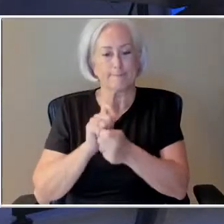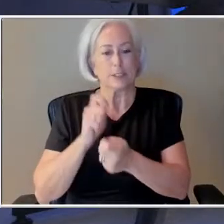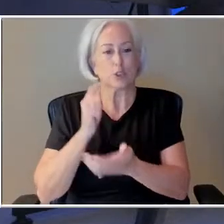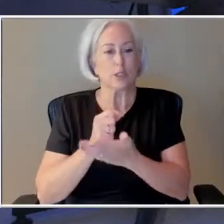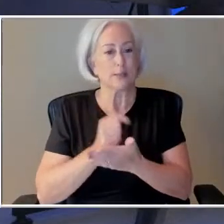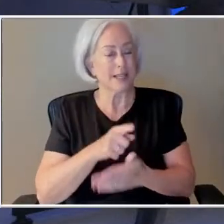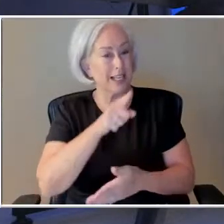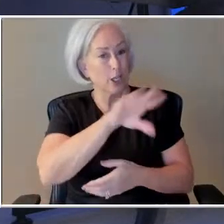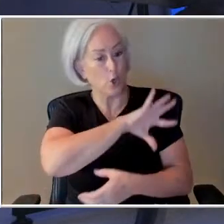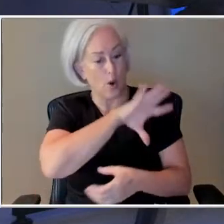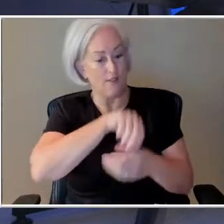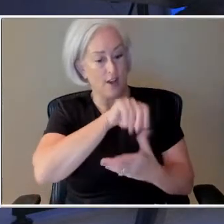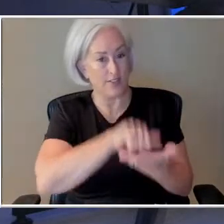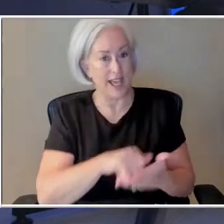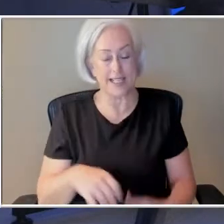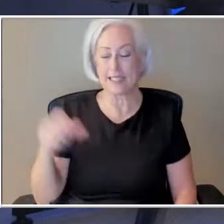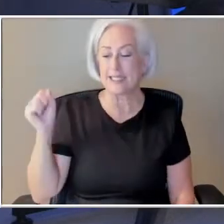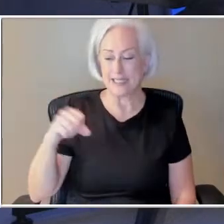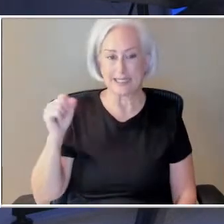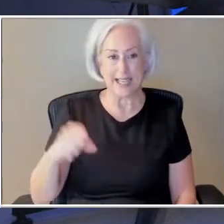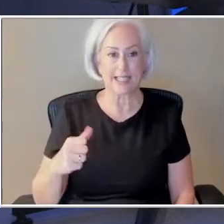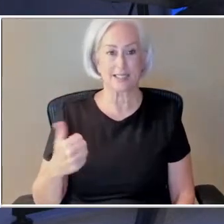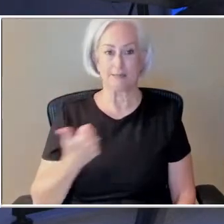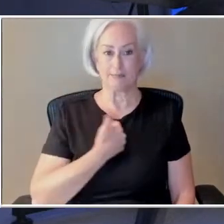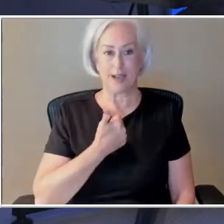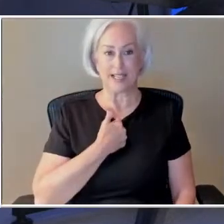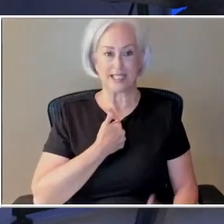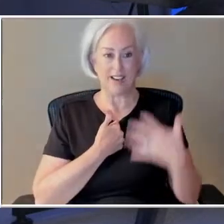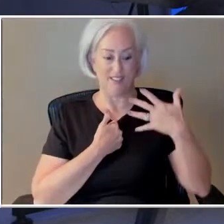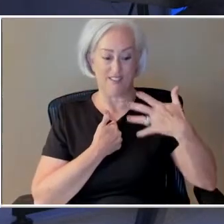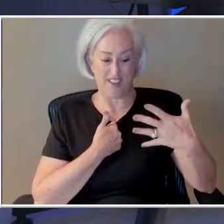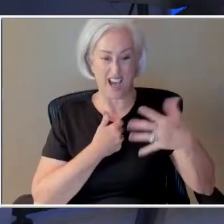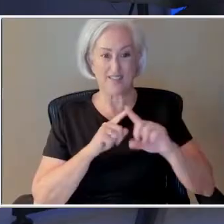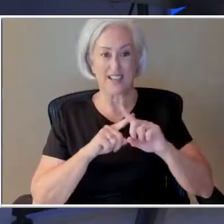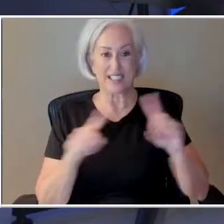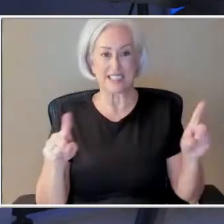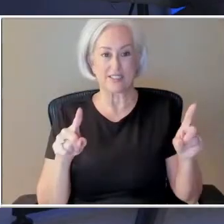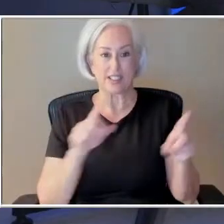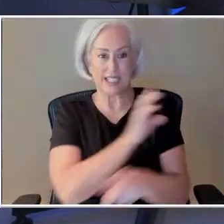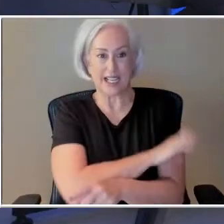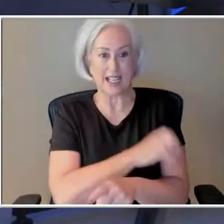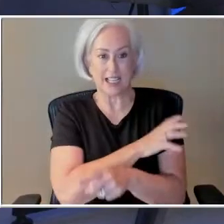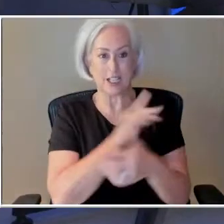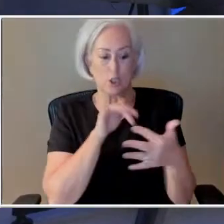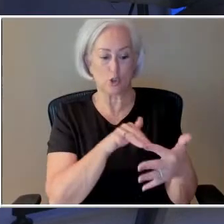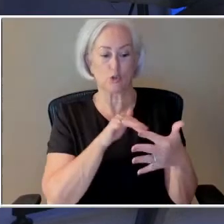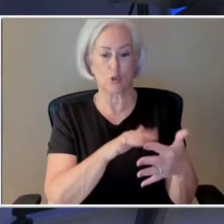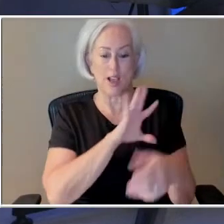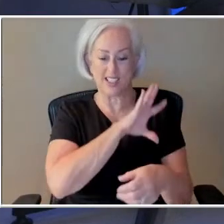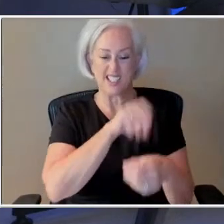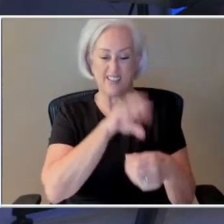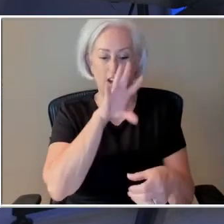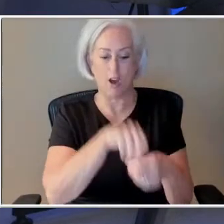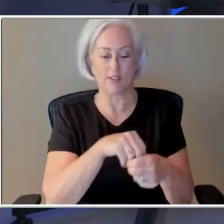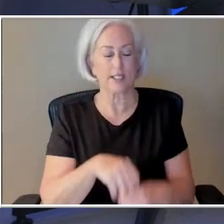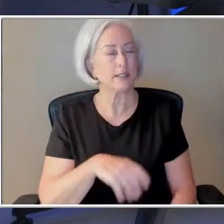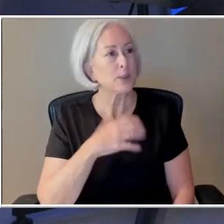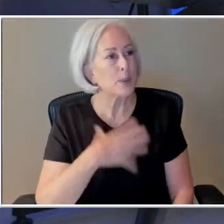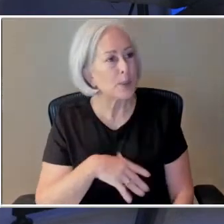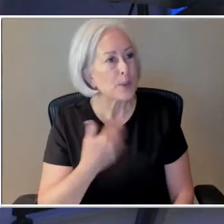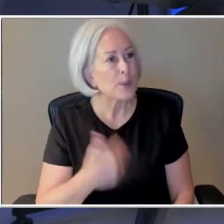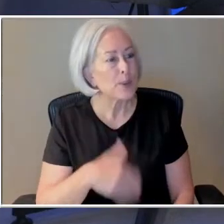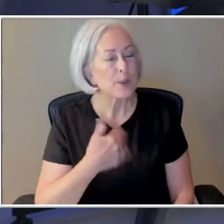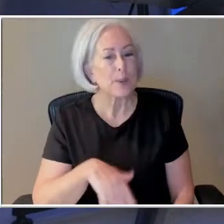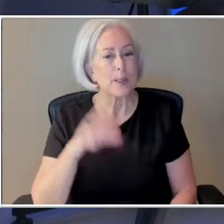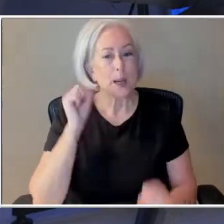Yes, I've had 5 clinical trials. 5? 5. Yeah. That's amazing. Yeah. David, hats off as the